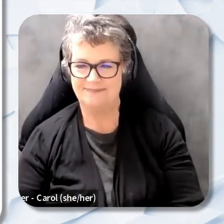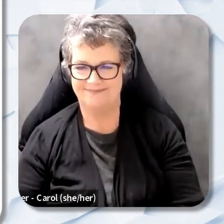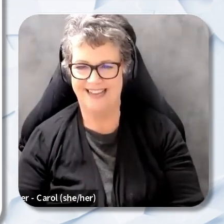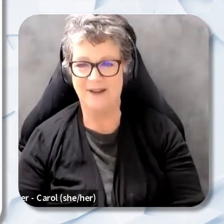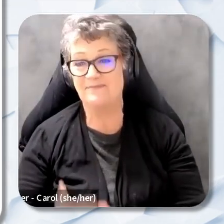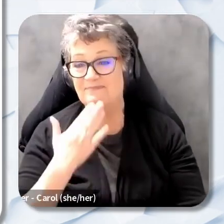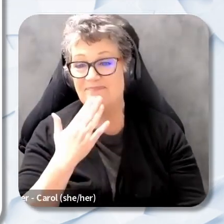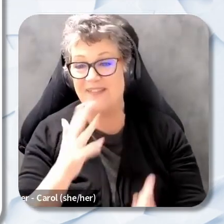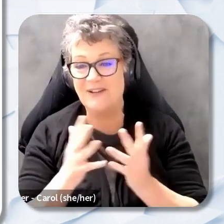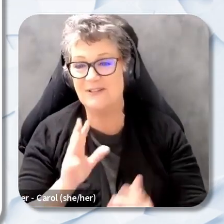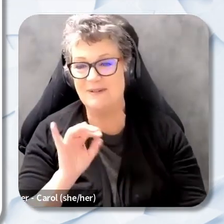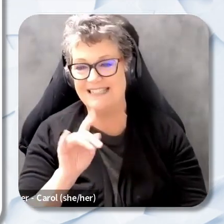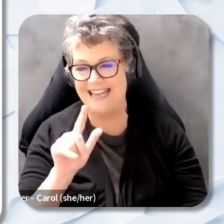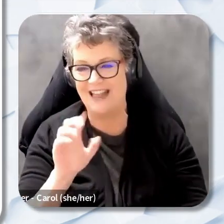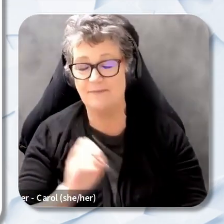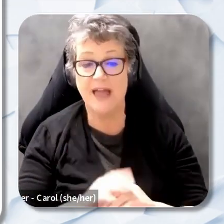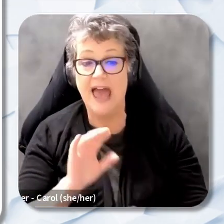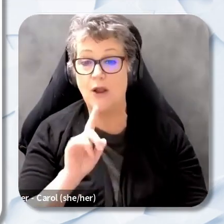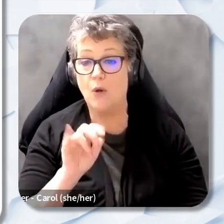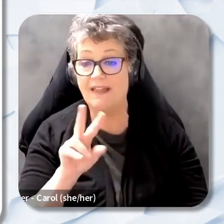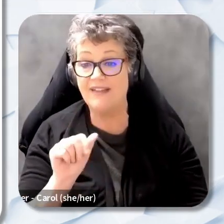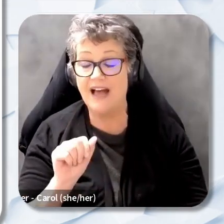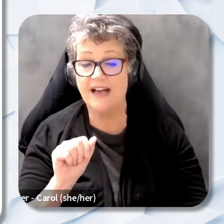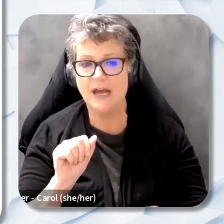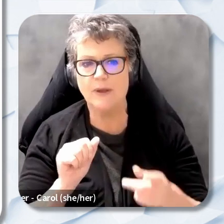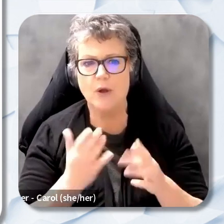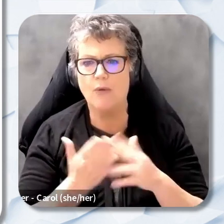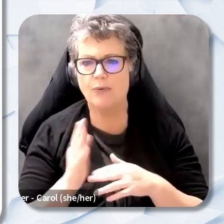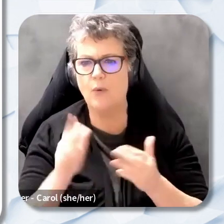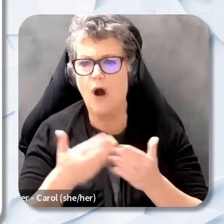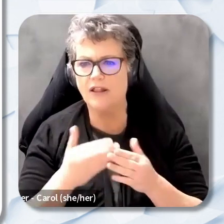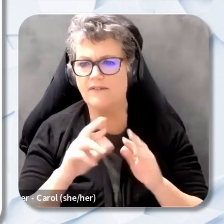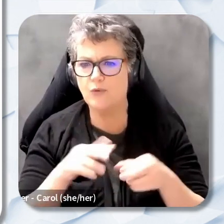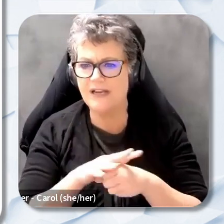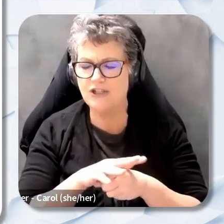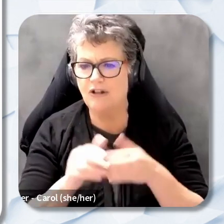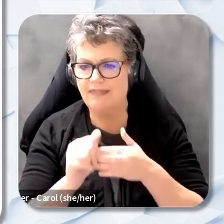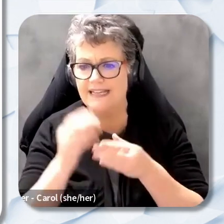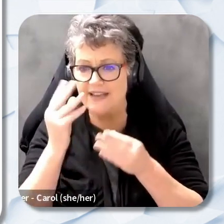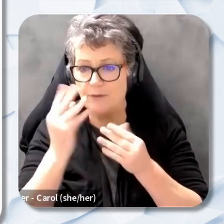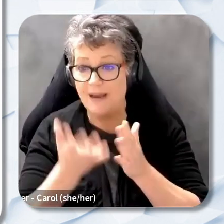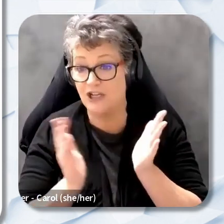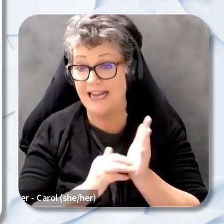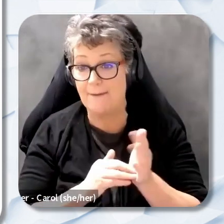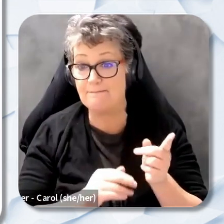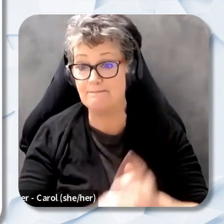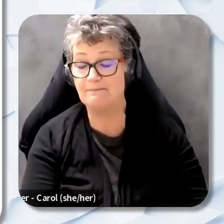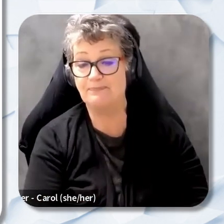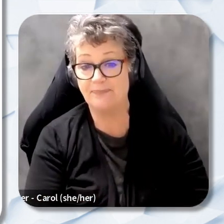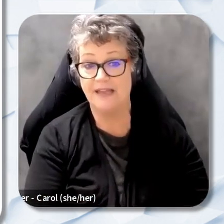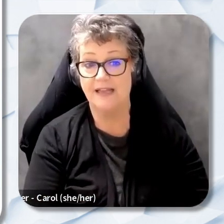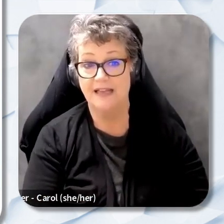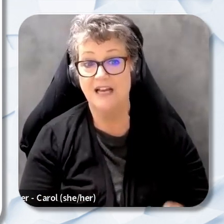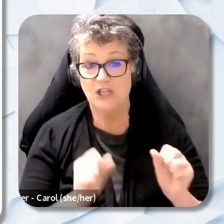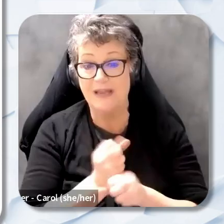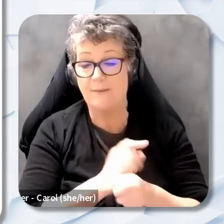Awesome. Thank you so much, Danielle. And Olivia, can we just go through all of the regional leads information one more time, just so we